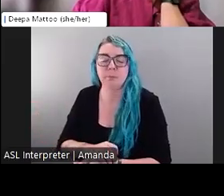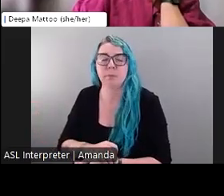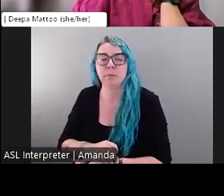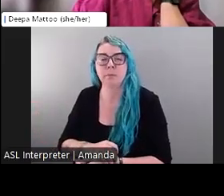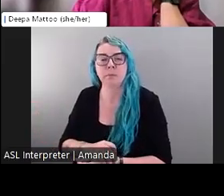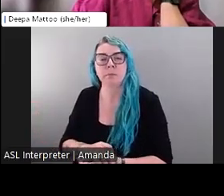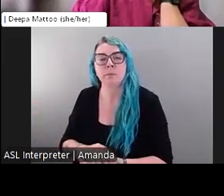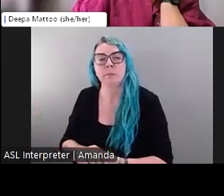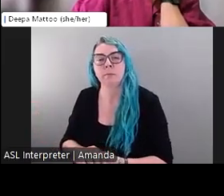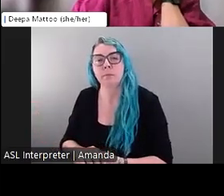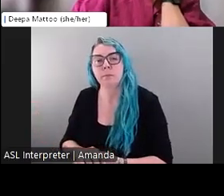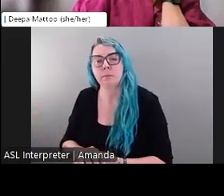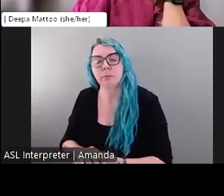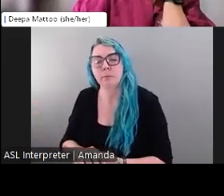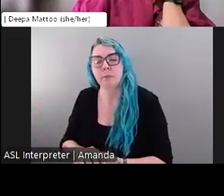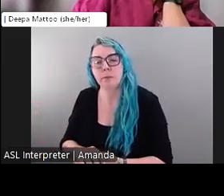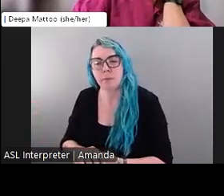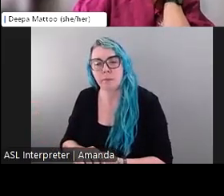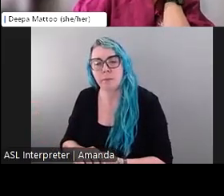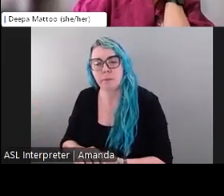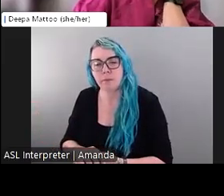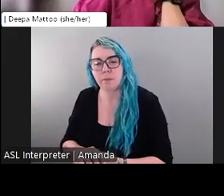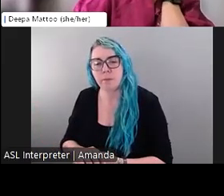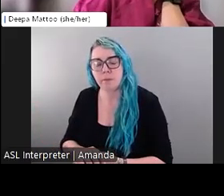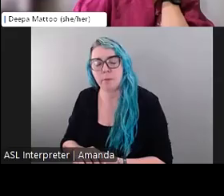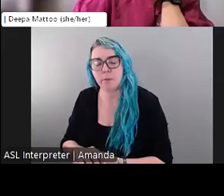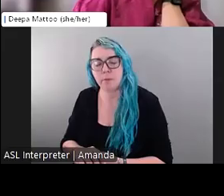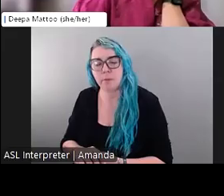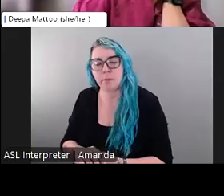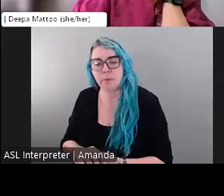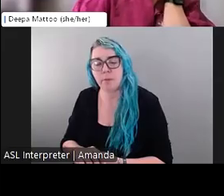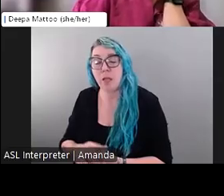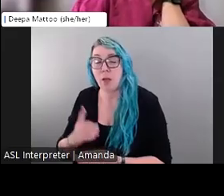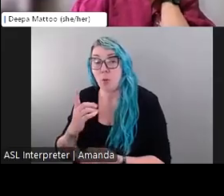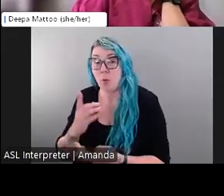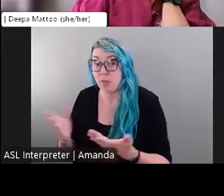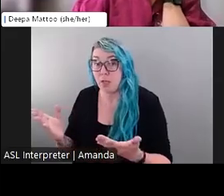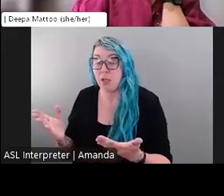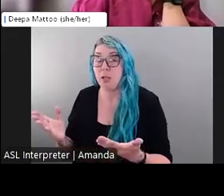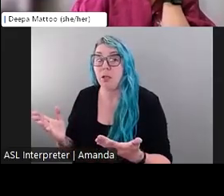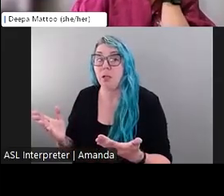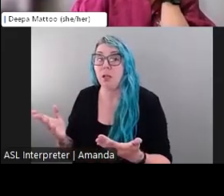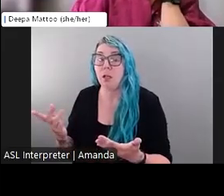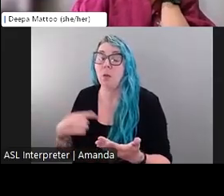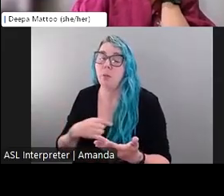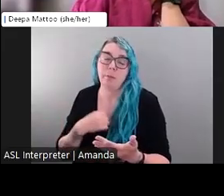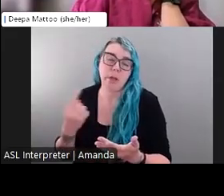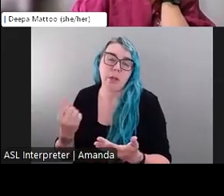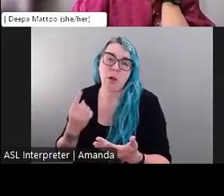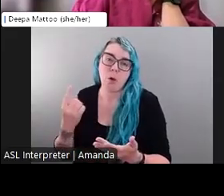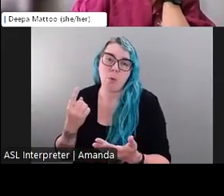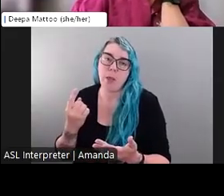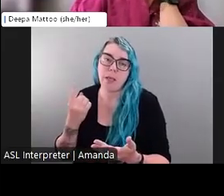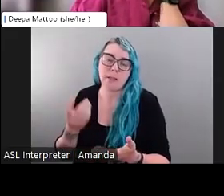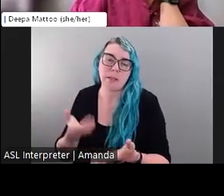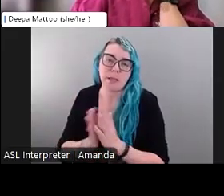one of the offers that we always give to people is that you should think about who was your trusted friend, colleague, or